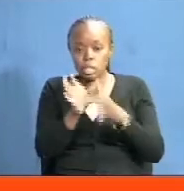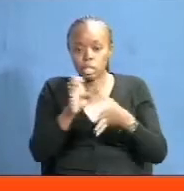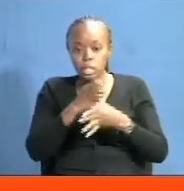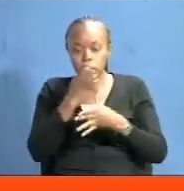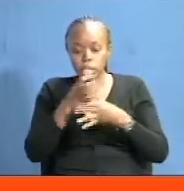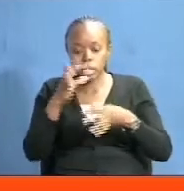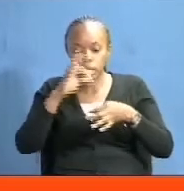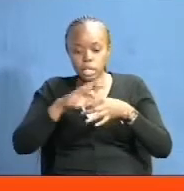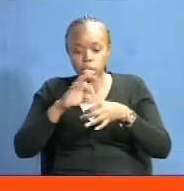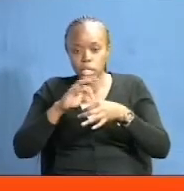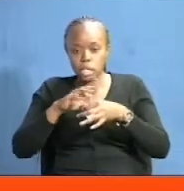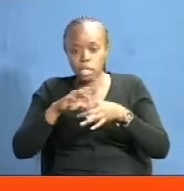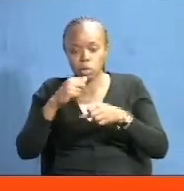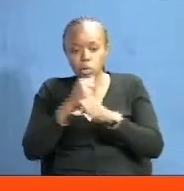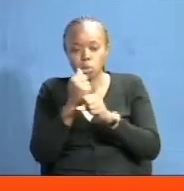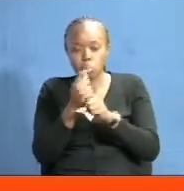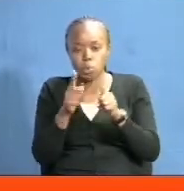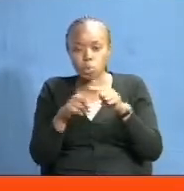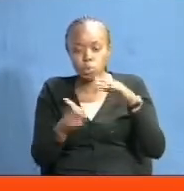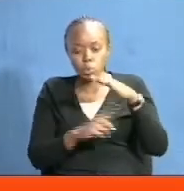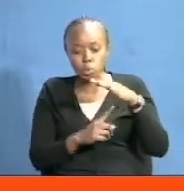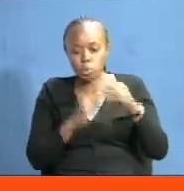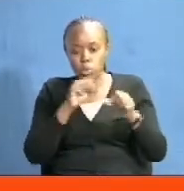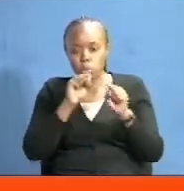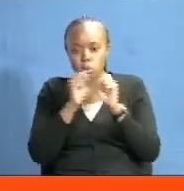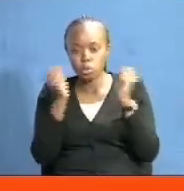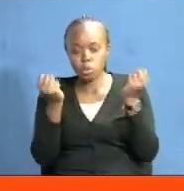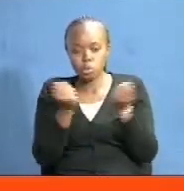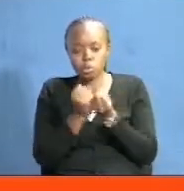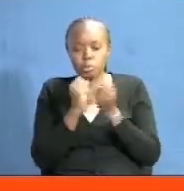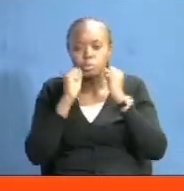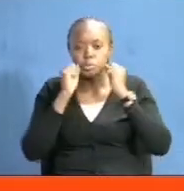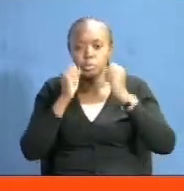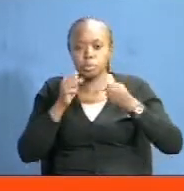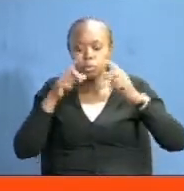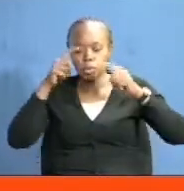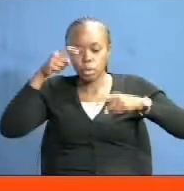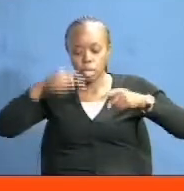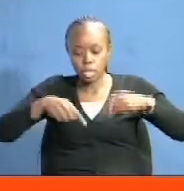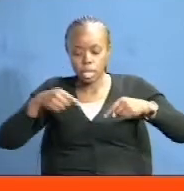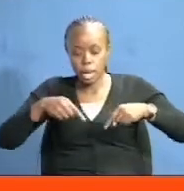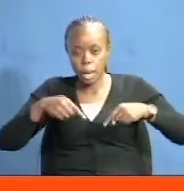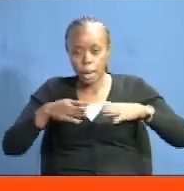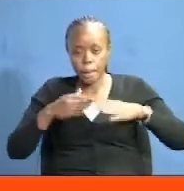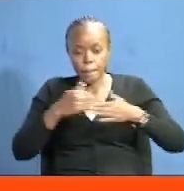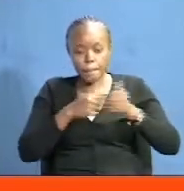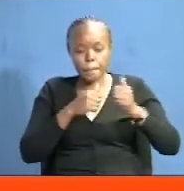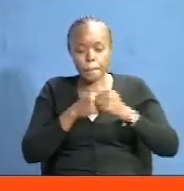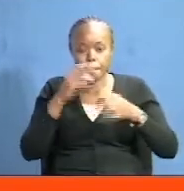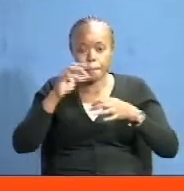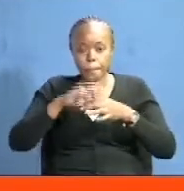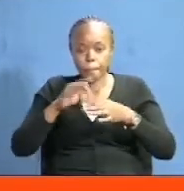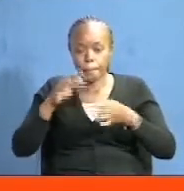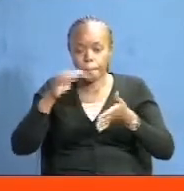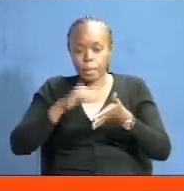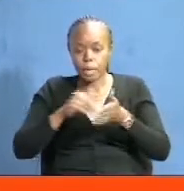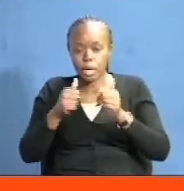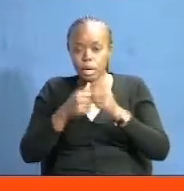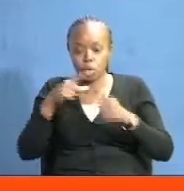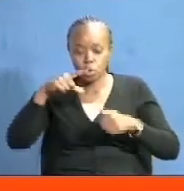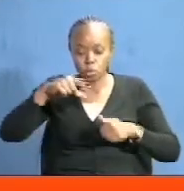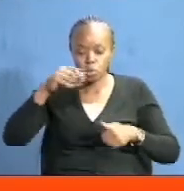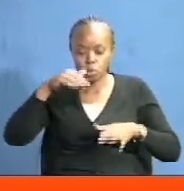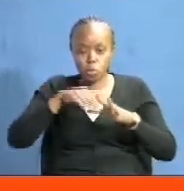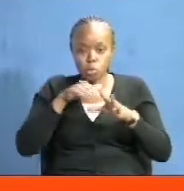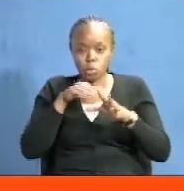the Universities Amendment Act, under the delegate system, should immediately after elections, should go back to comrades and find out